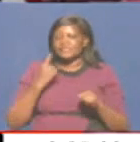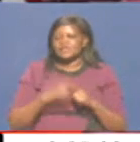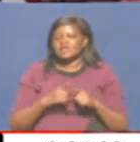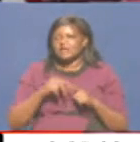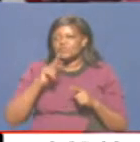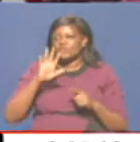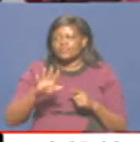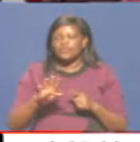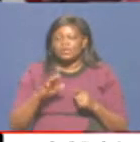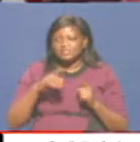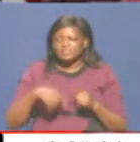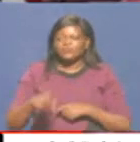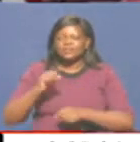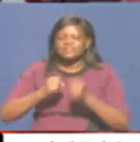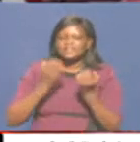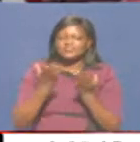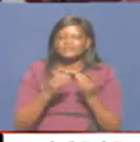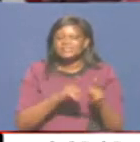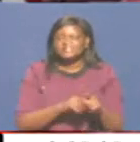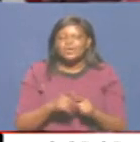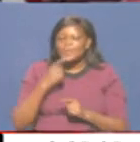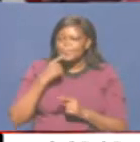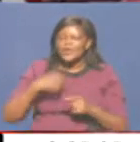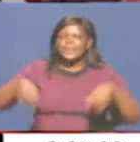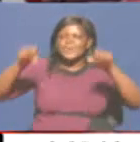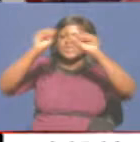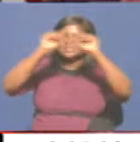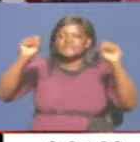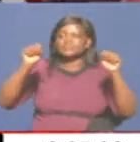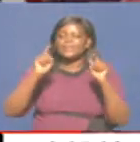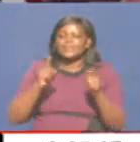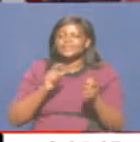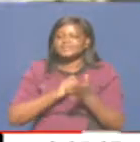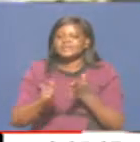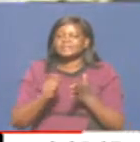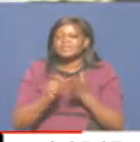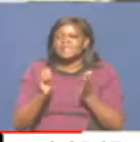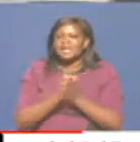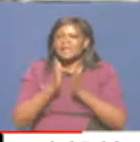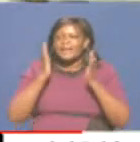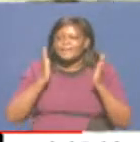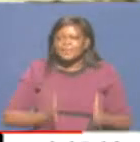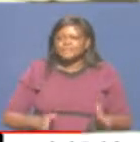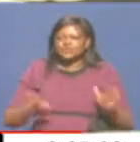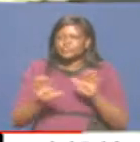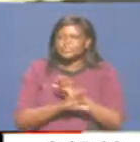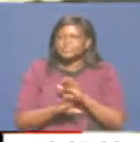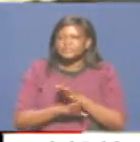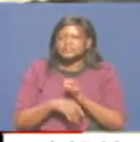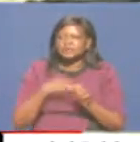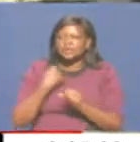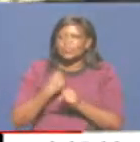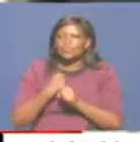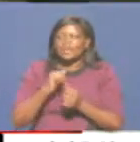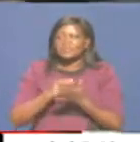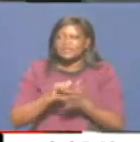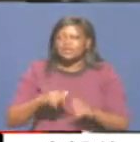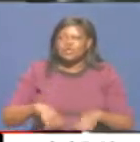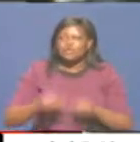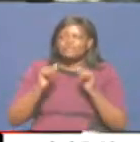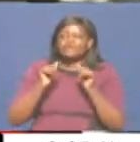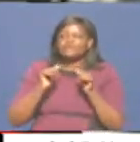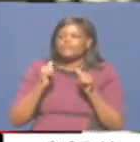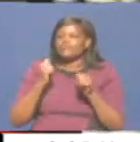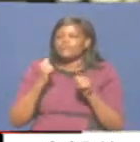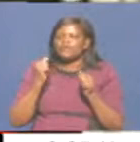in active service as Moi's presidential press secretary and personal assistant, a duty he maintained for yet another